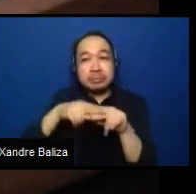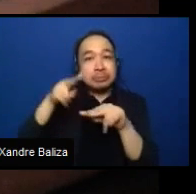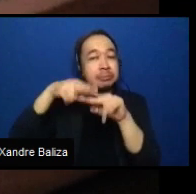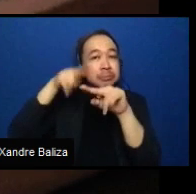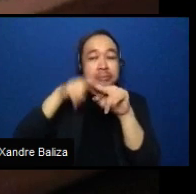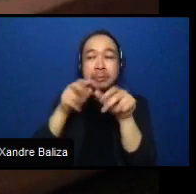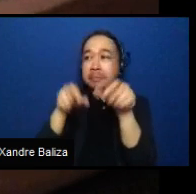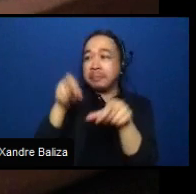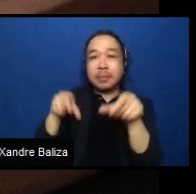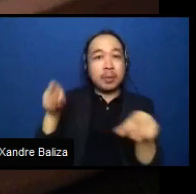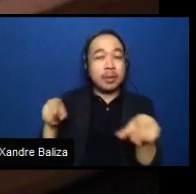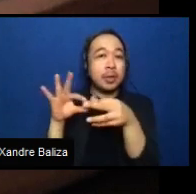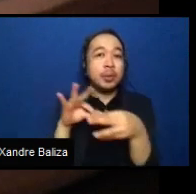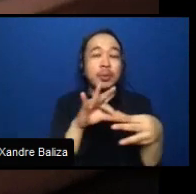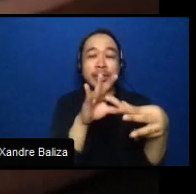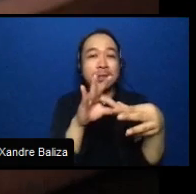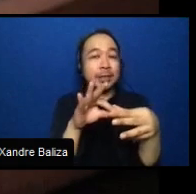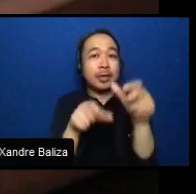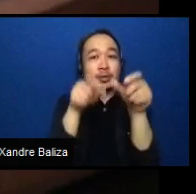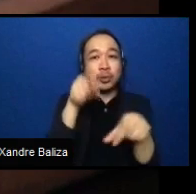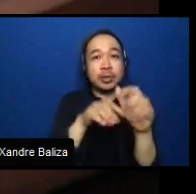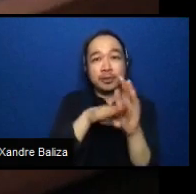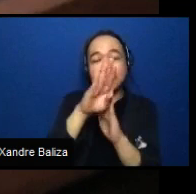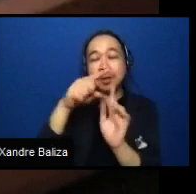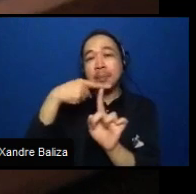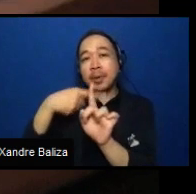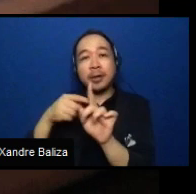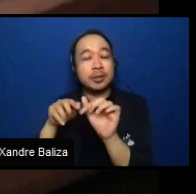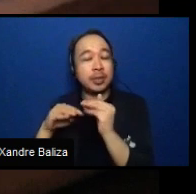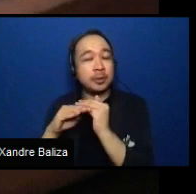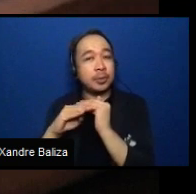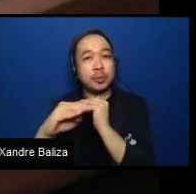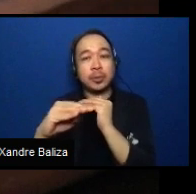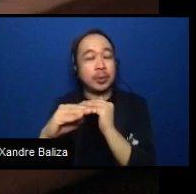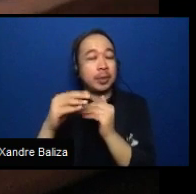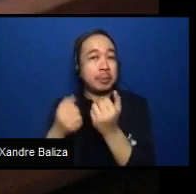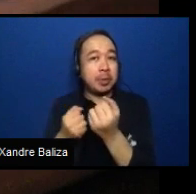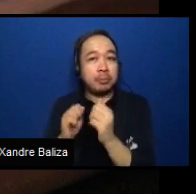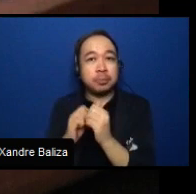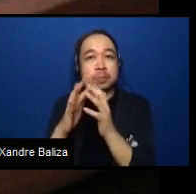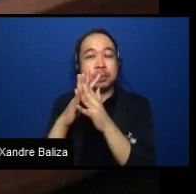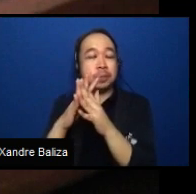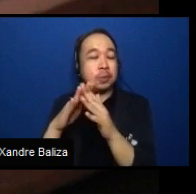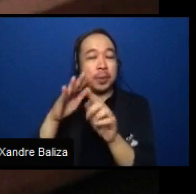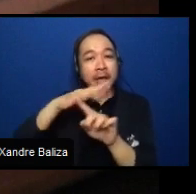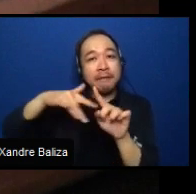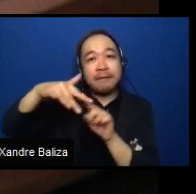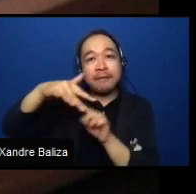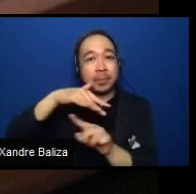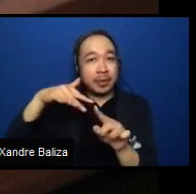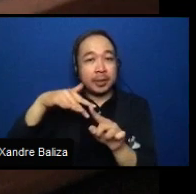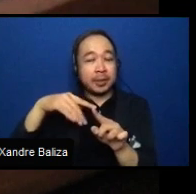with sustainable economic growth and sustainable environment and promoting policy coherence, the ICPD Programme